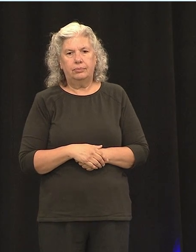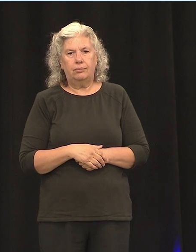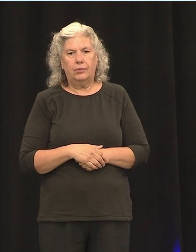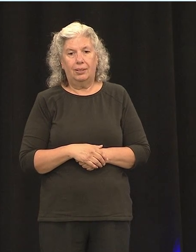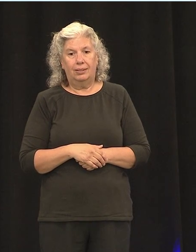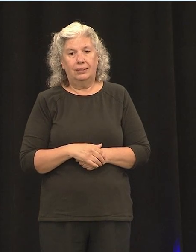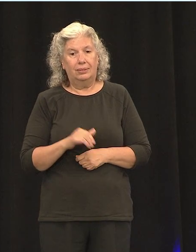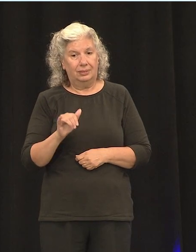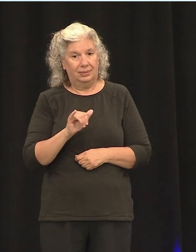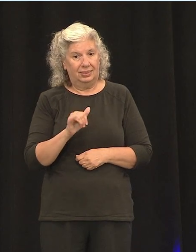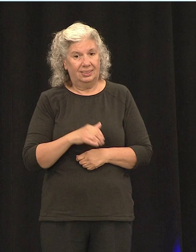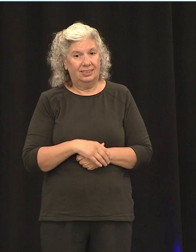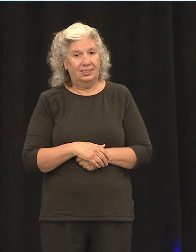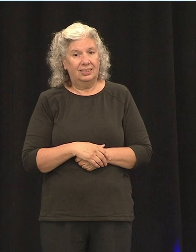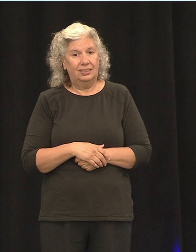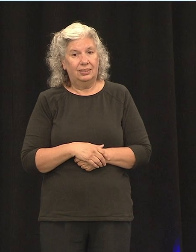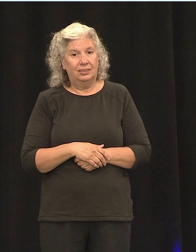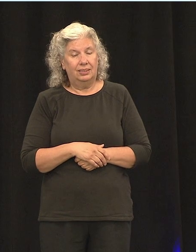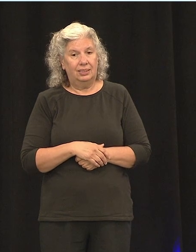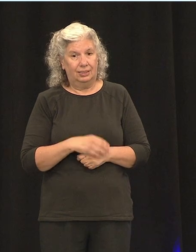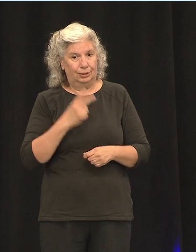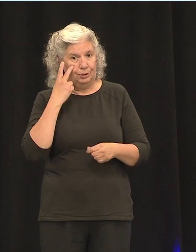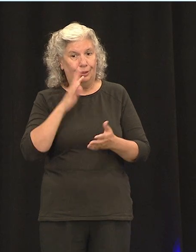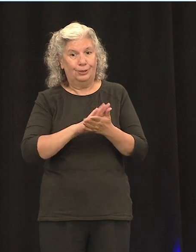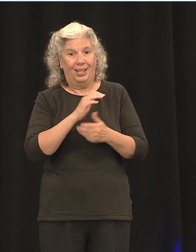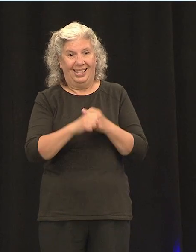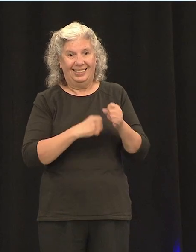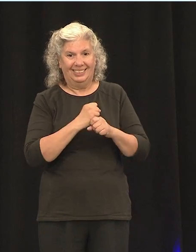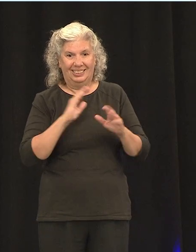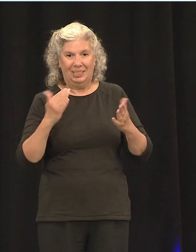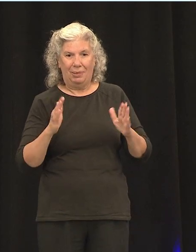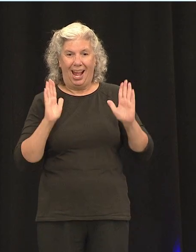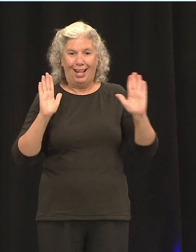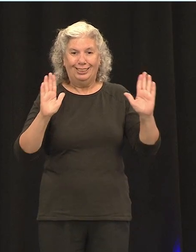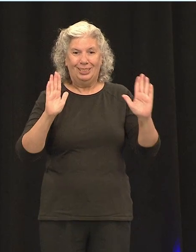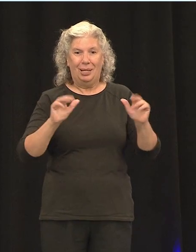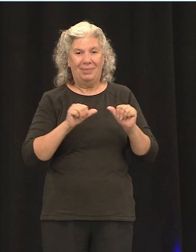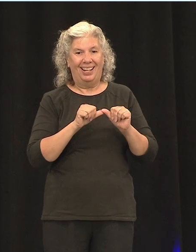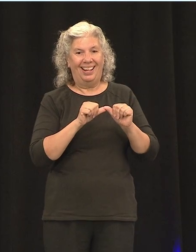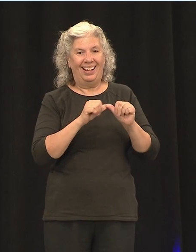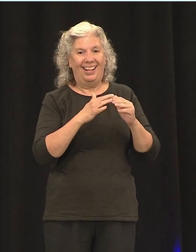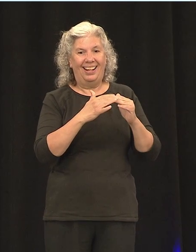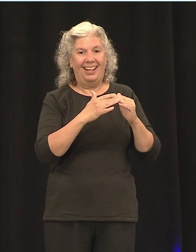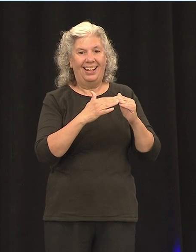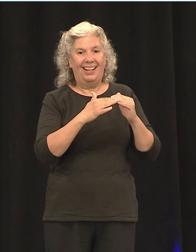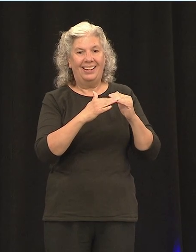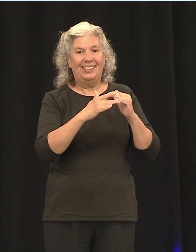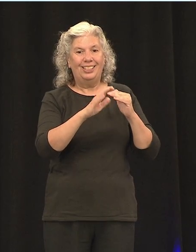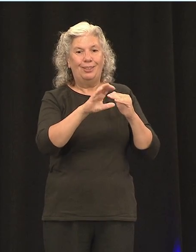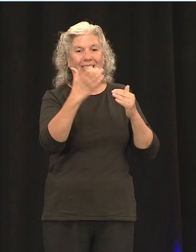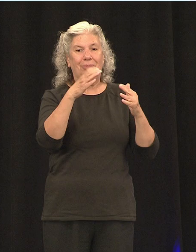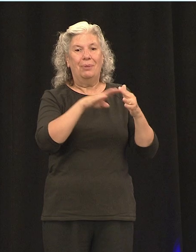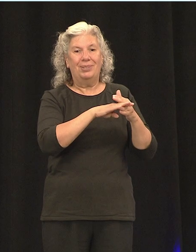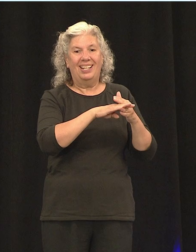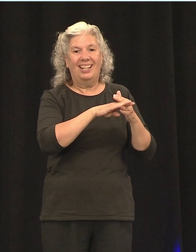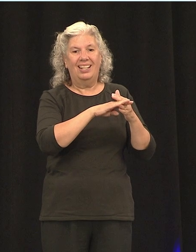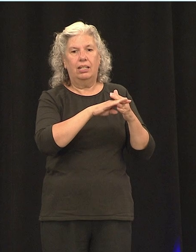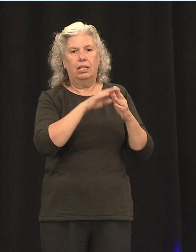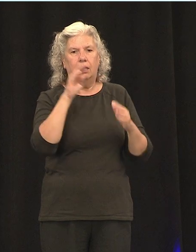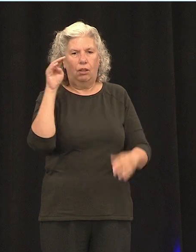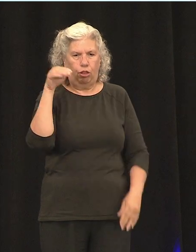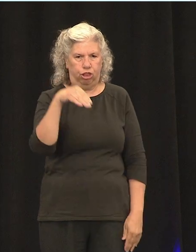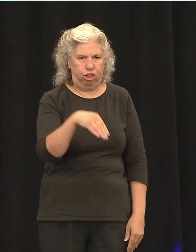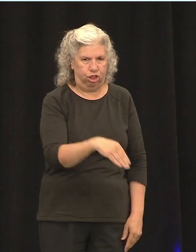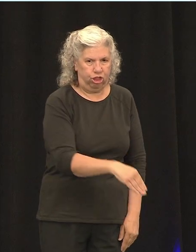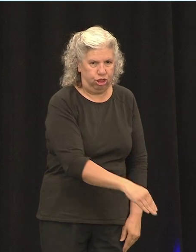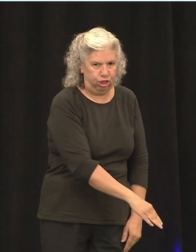year goes on. The year starts really great, then you get hit like Christmas break, and great, I'm gonna have a couple weeks